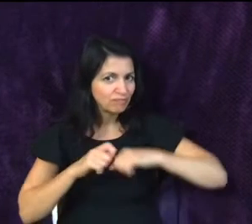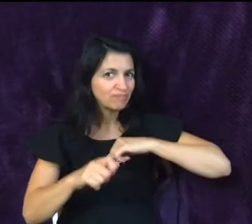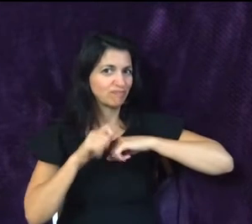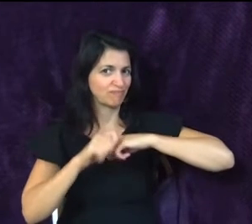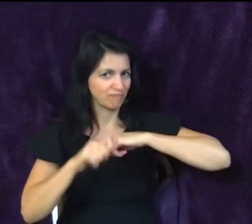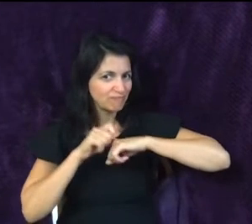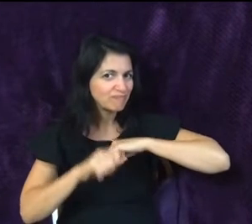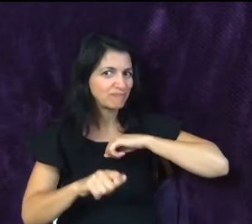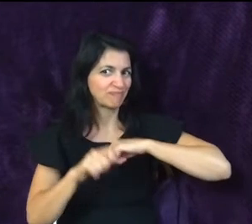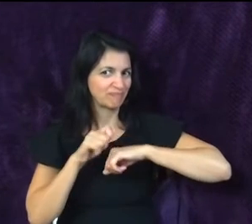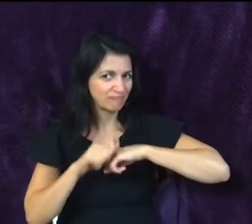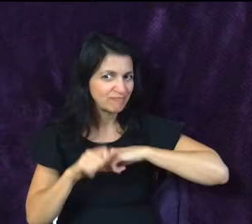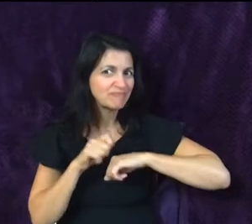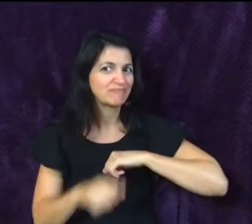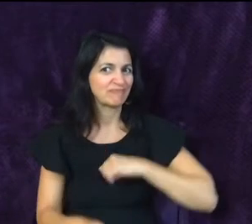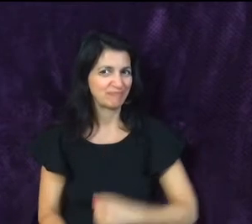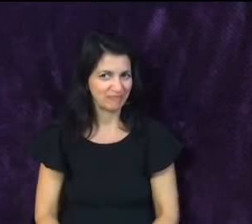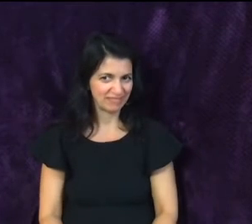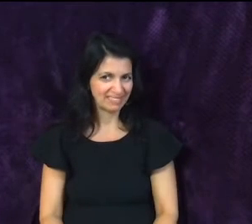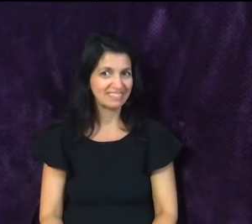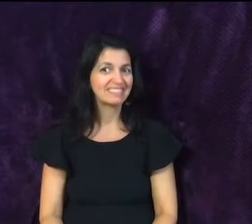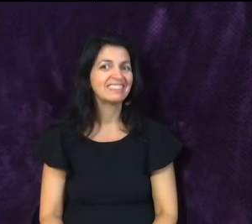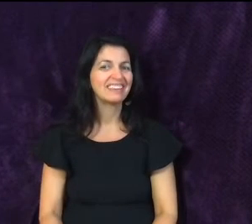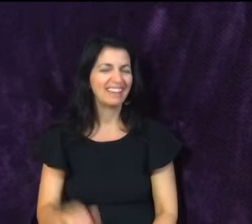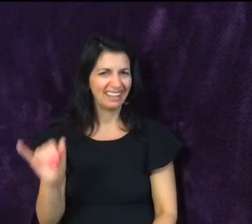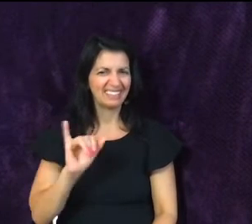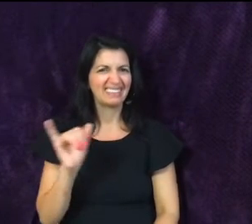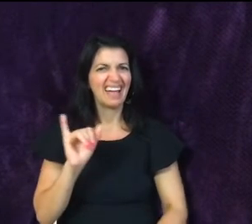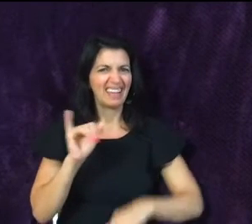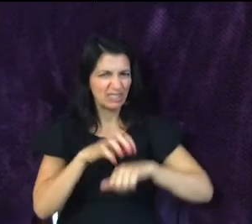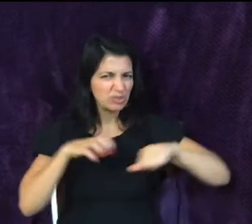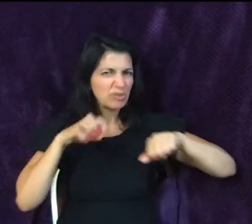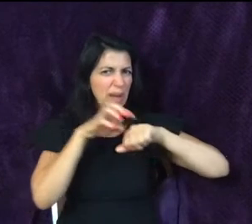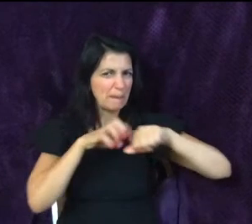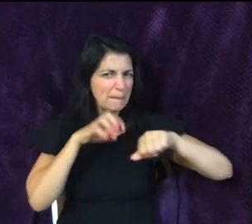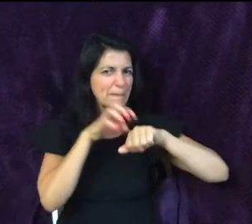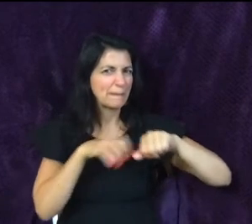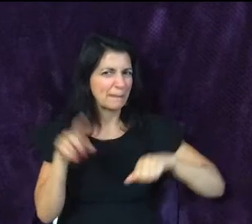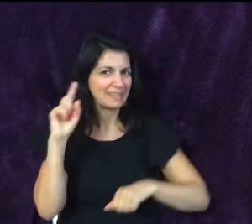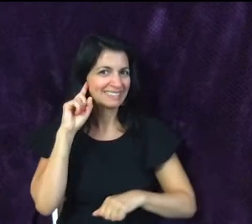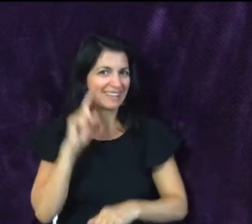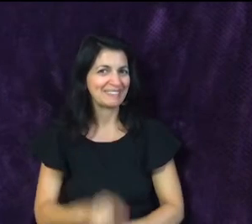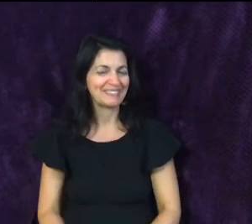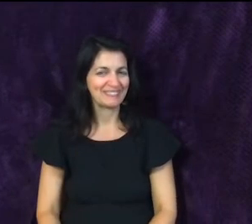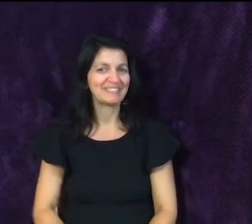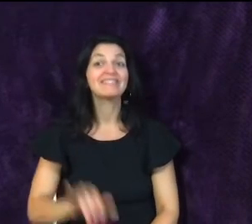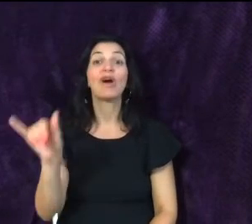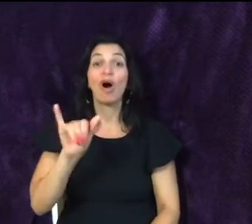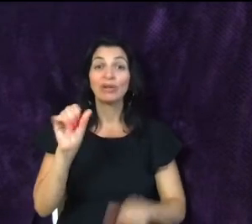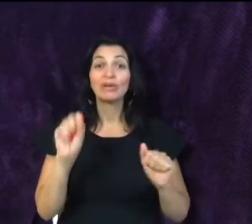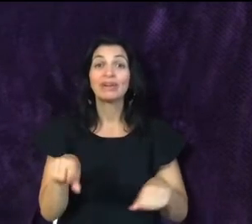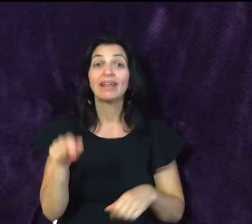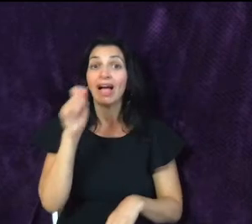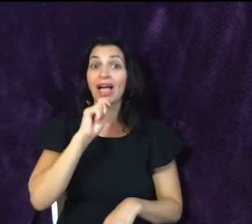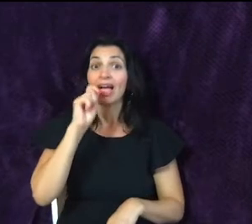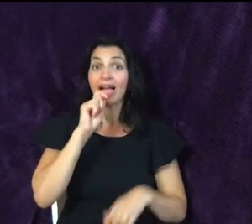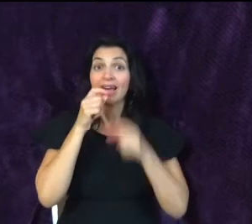It's like a tiny guido, scraper. I can also use the popsicle stick to play the head of the